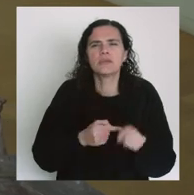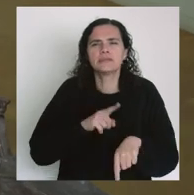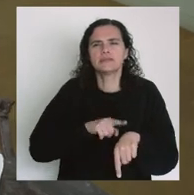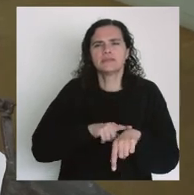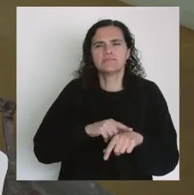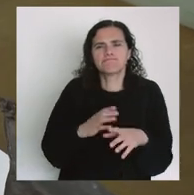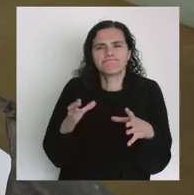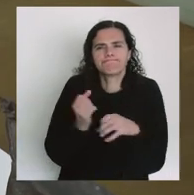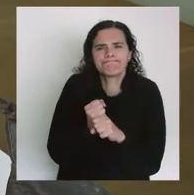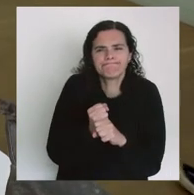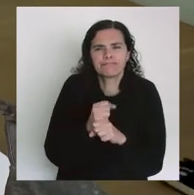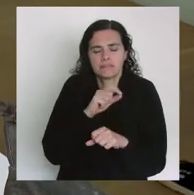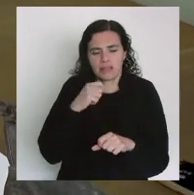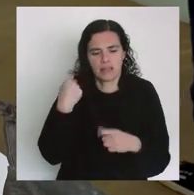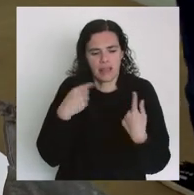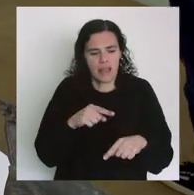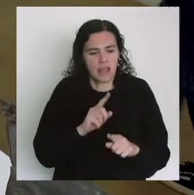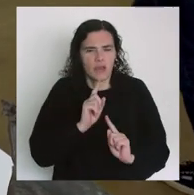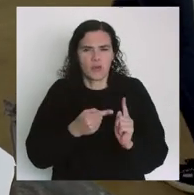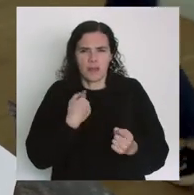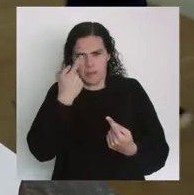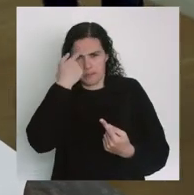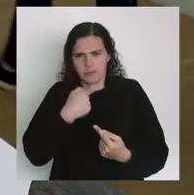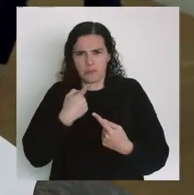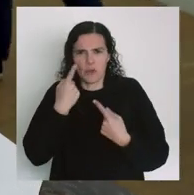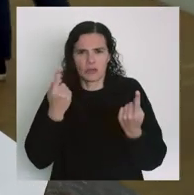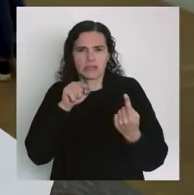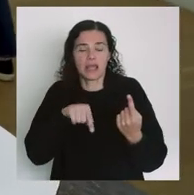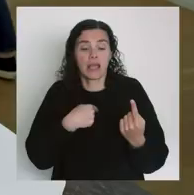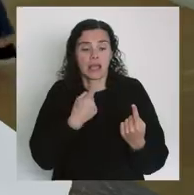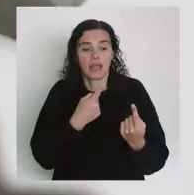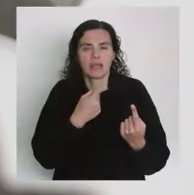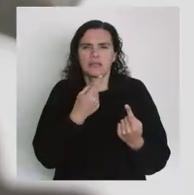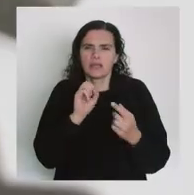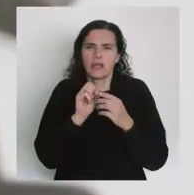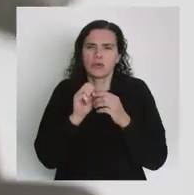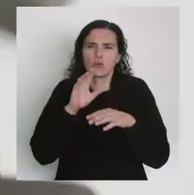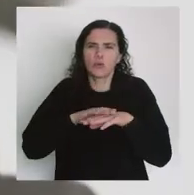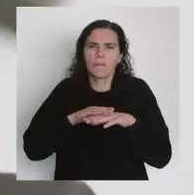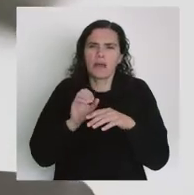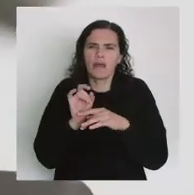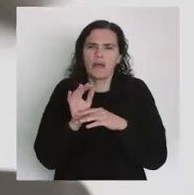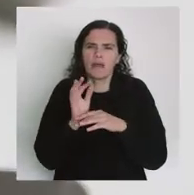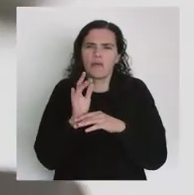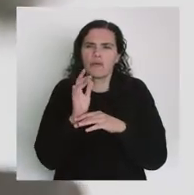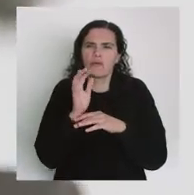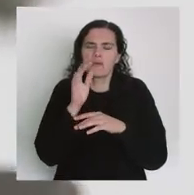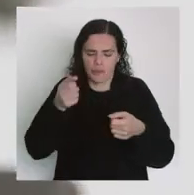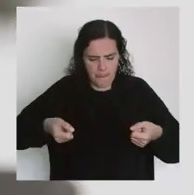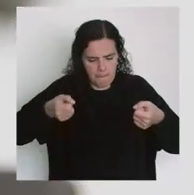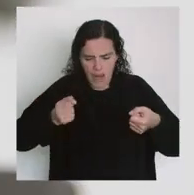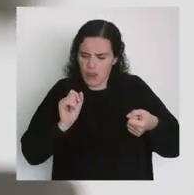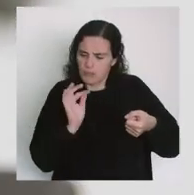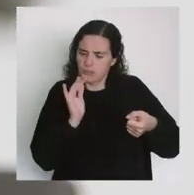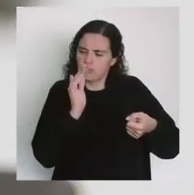time compressed, which is just suggested here by the steam coming out of the cooker.